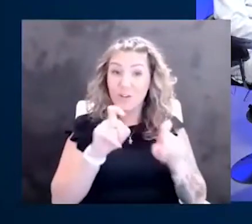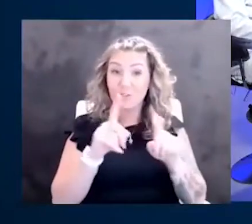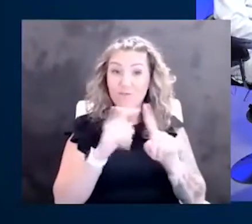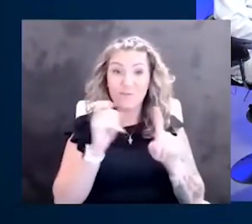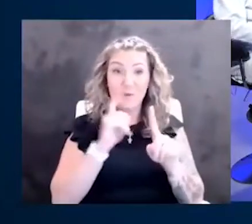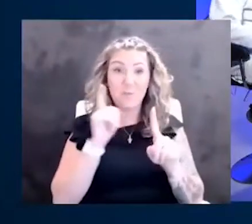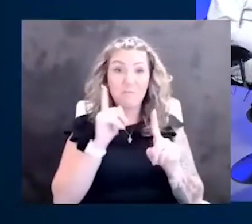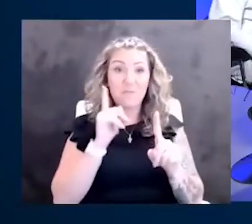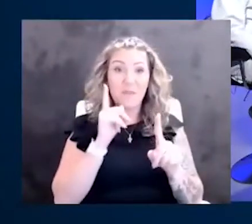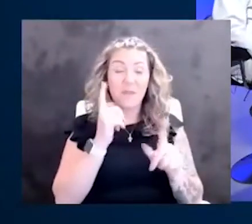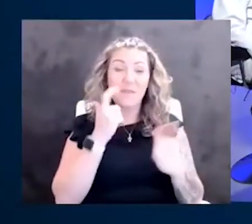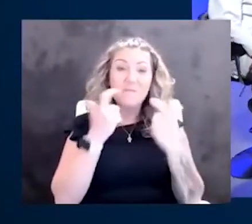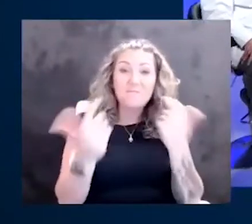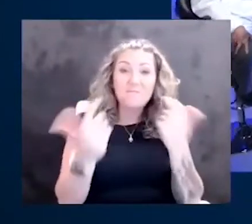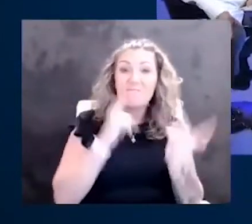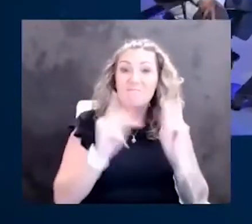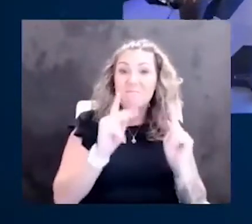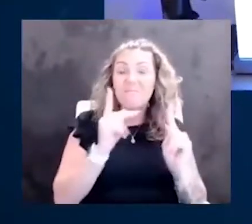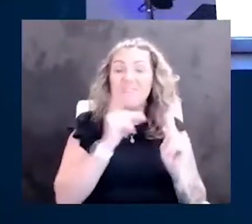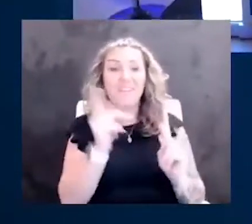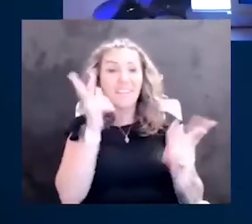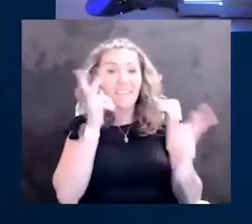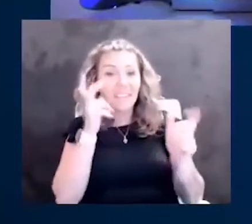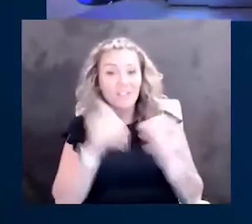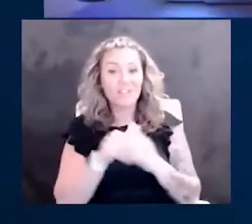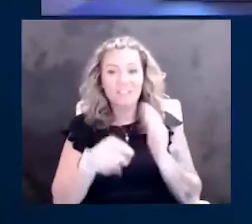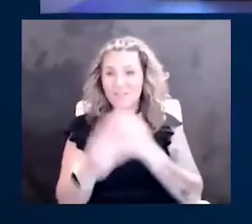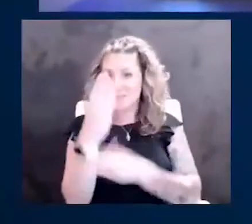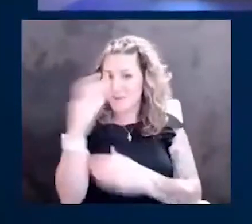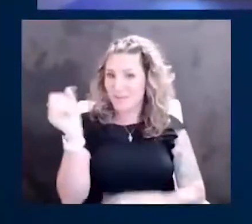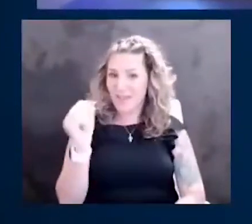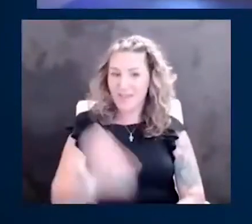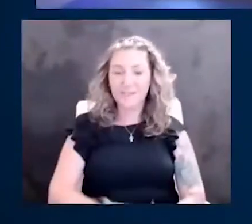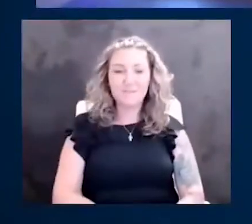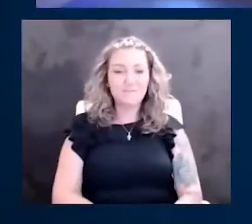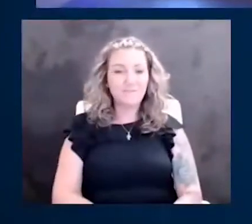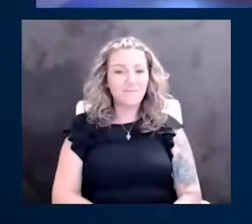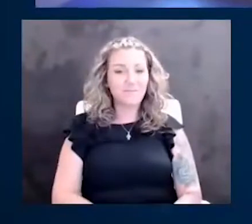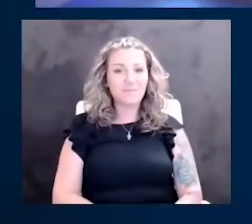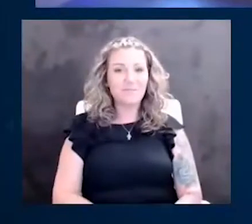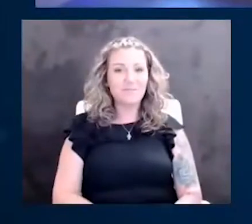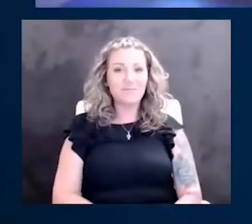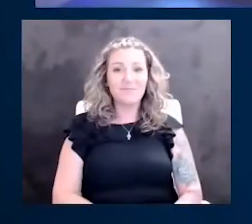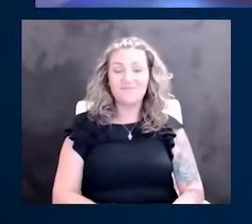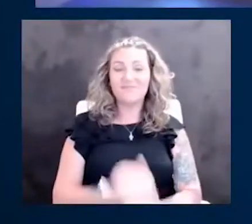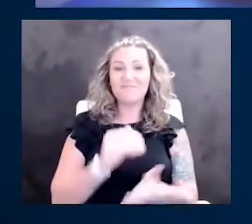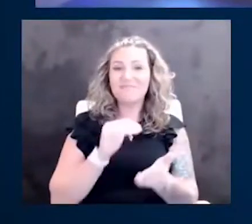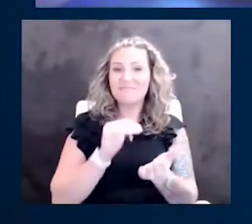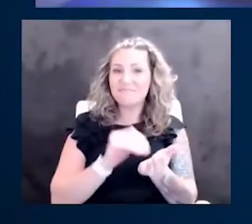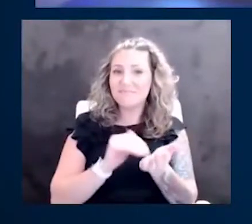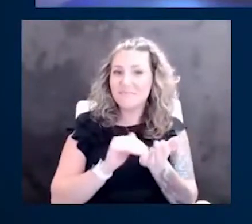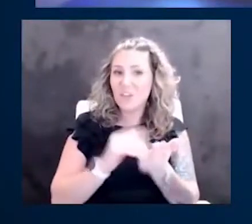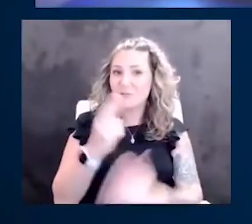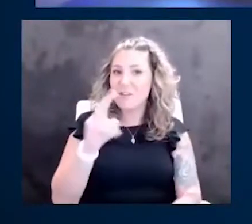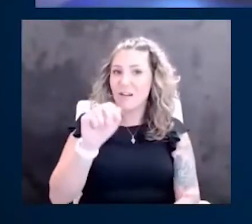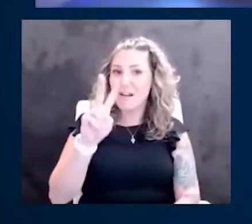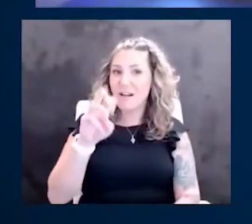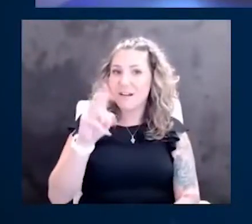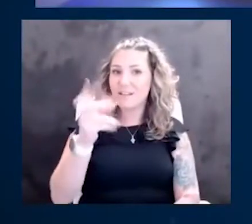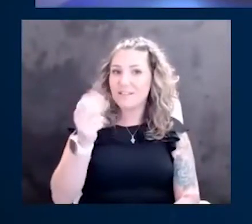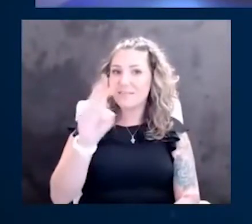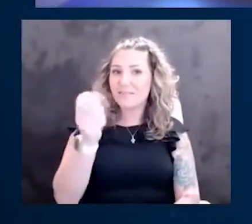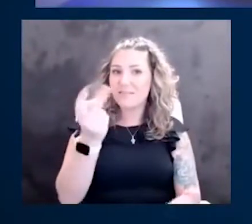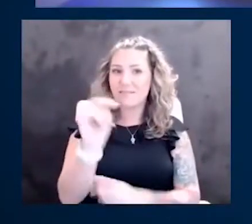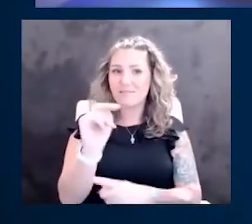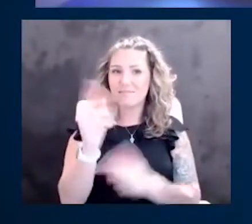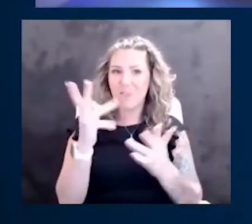viewers. There are this morning, and I think that Dr. Hawkinson may have really kind of spoken to this, but